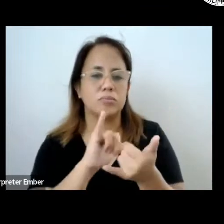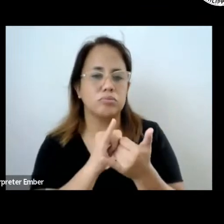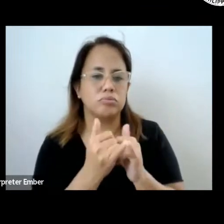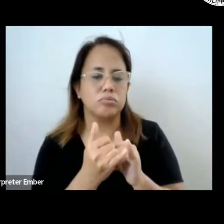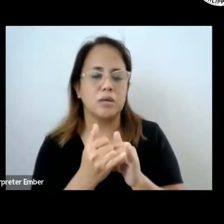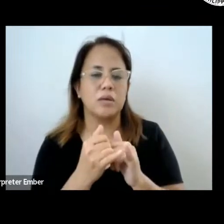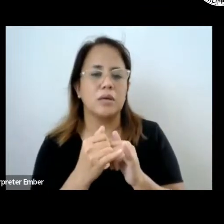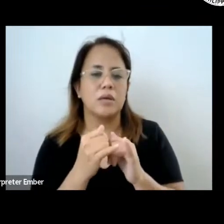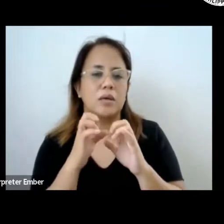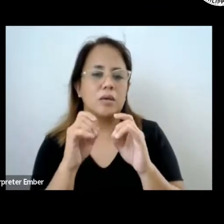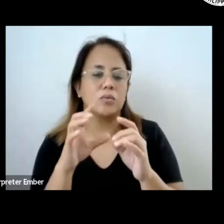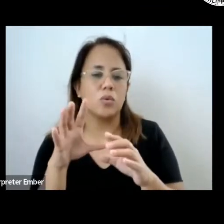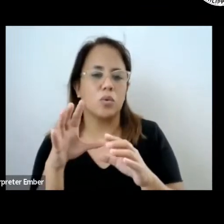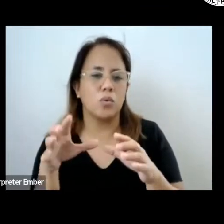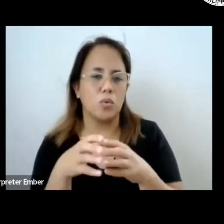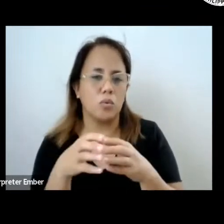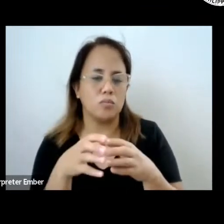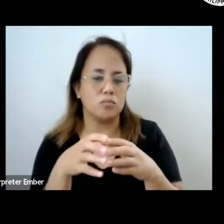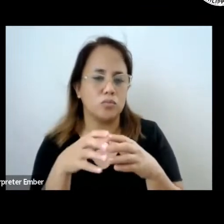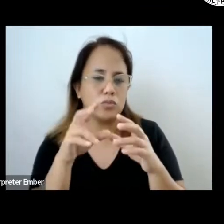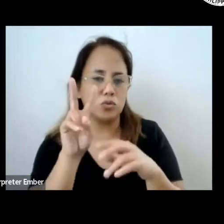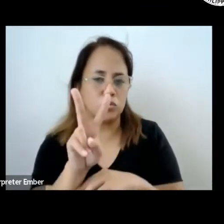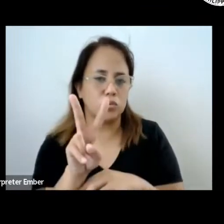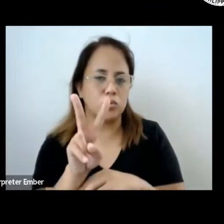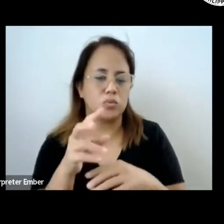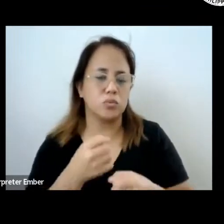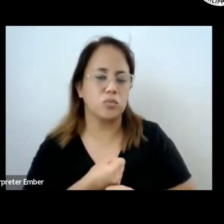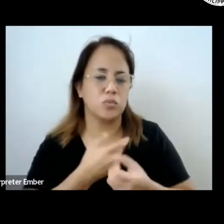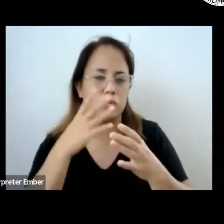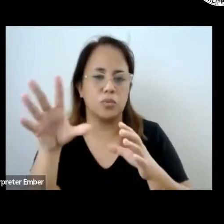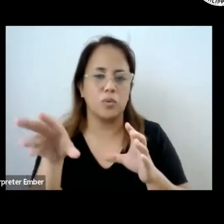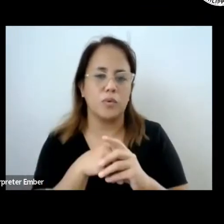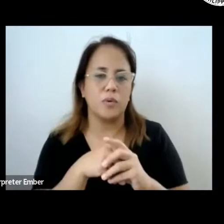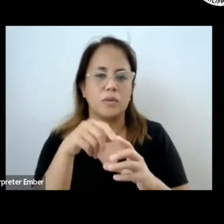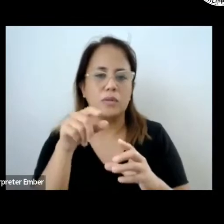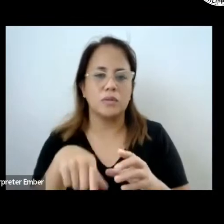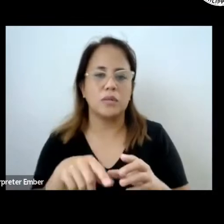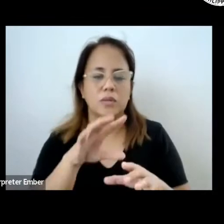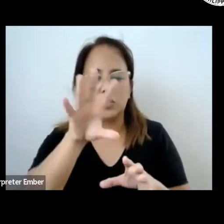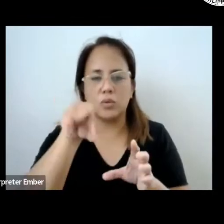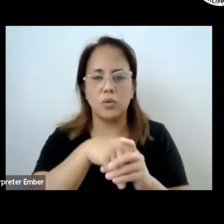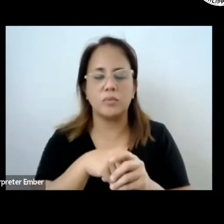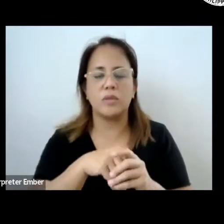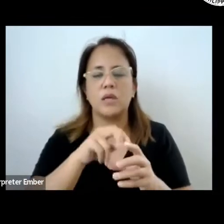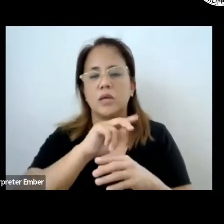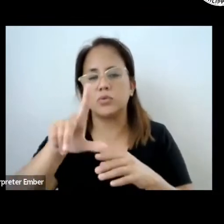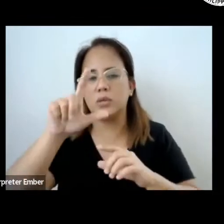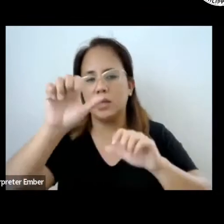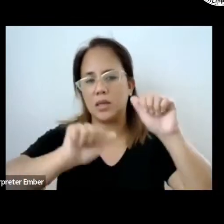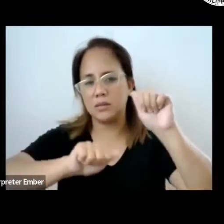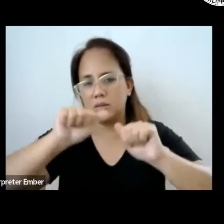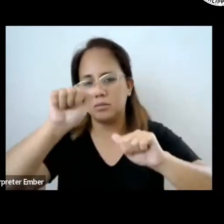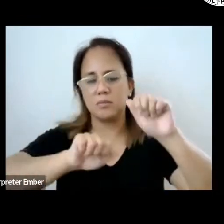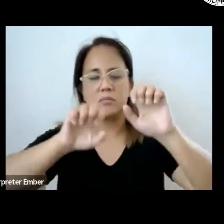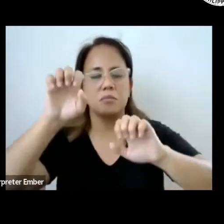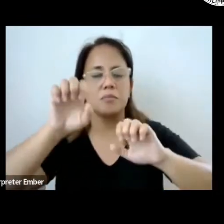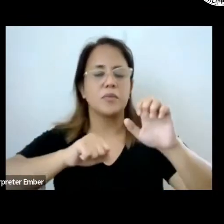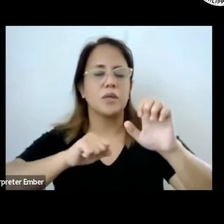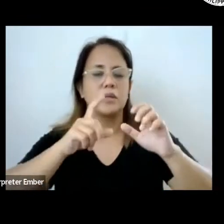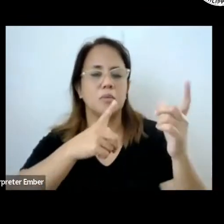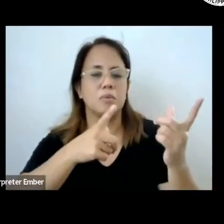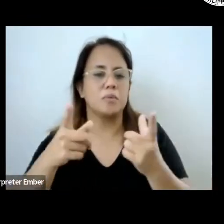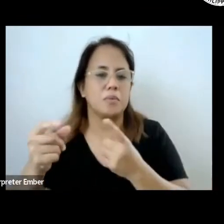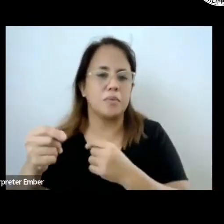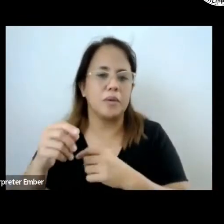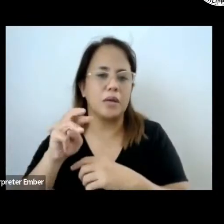2 Act to expressly include in the scope of the national assessment and evaluation the implementation